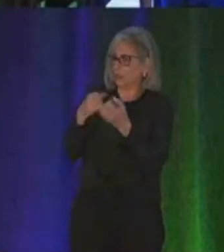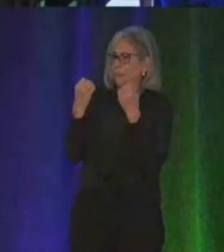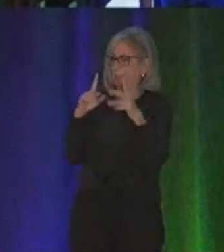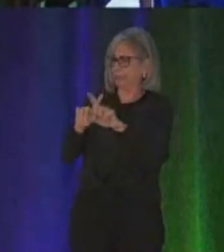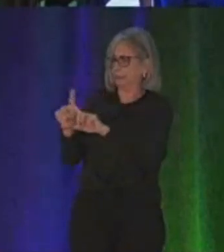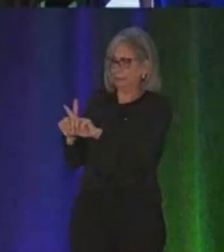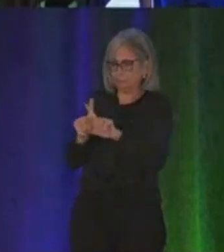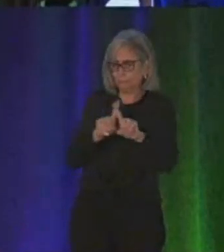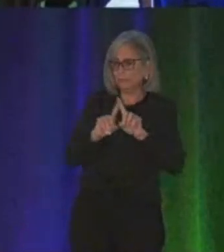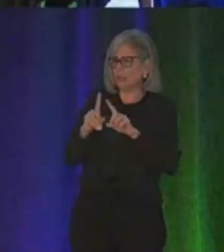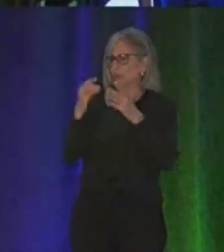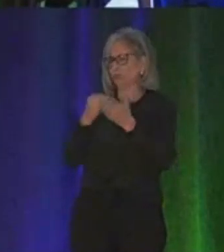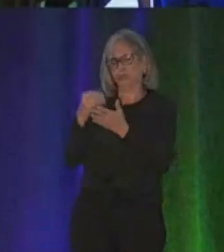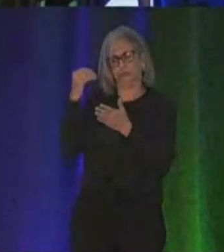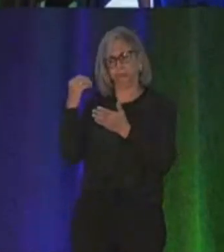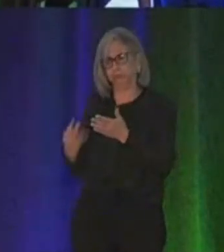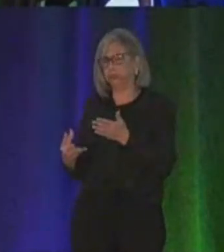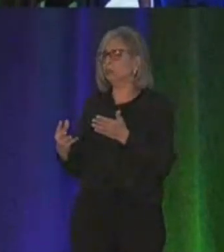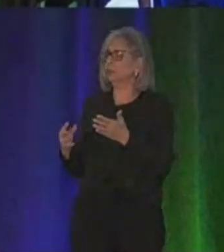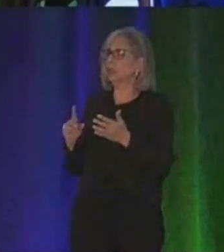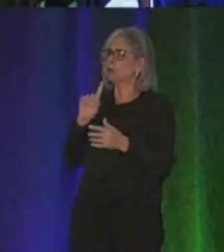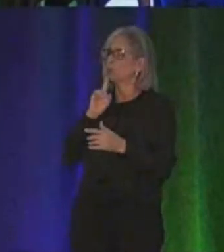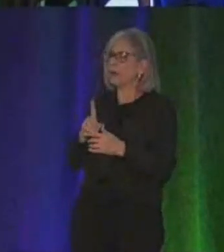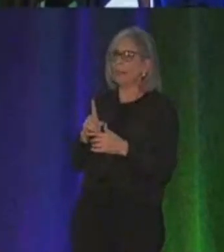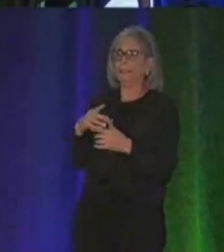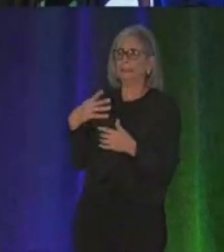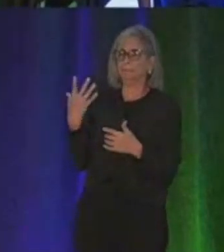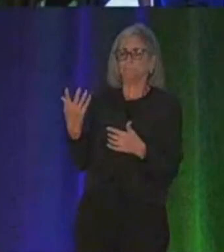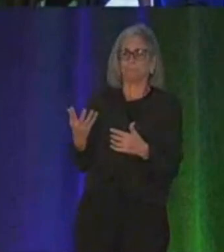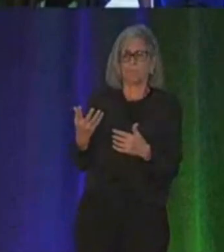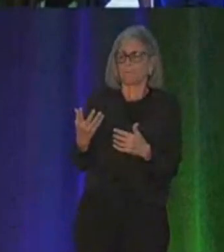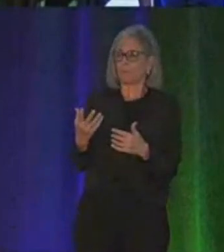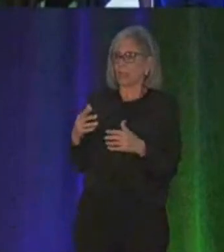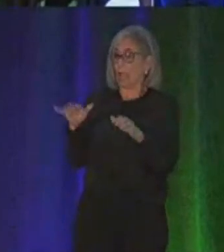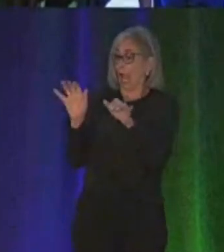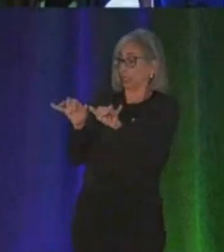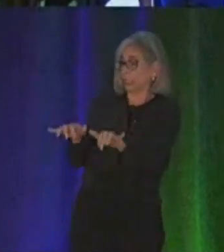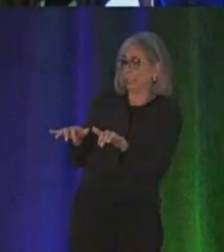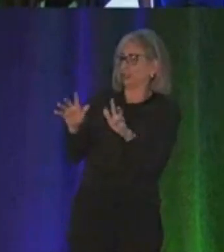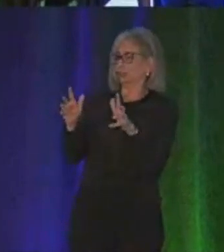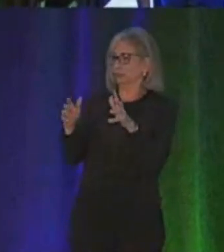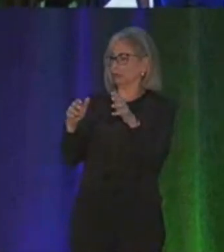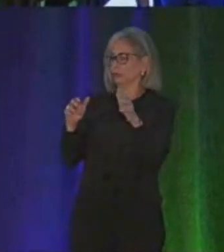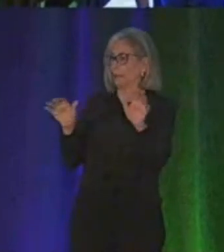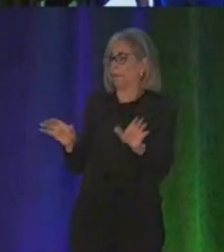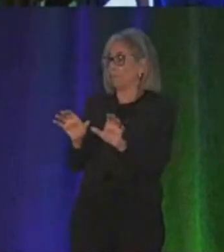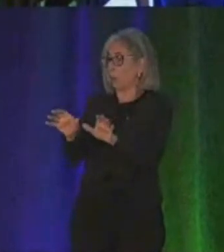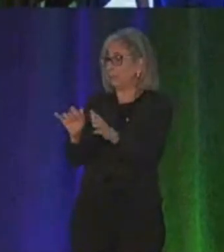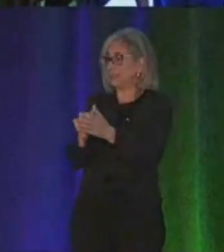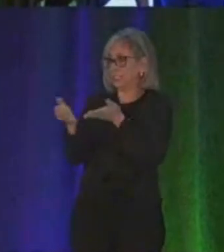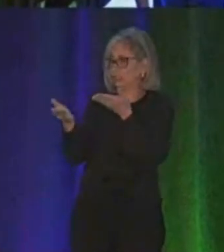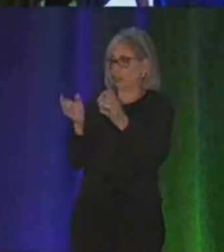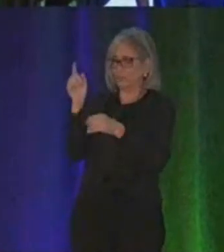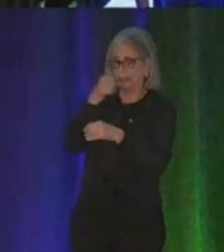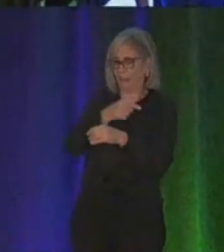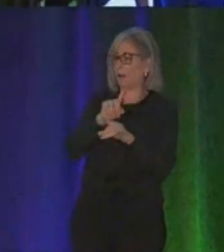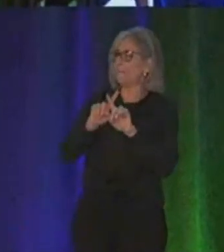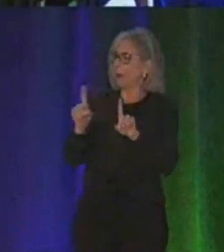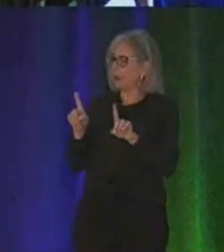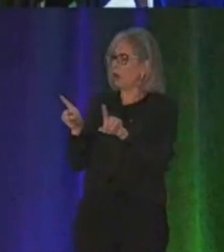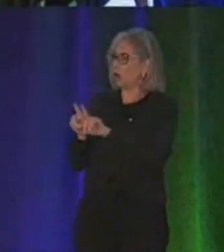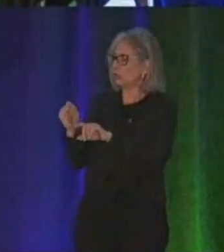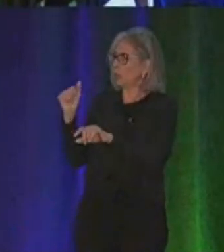very expensive, and they have the most extreme architecture and performance and servers in there. But they also have these